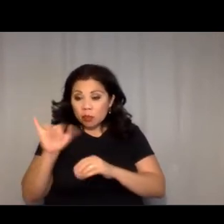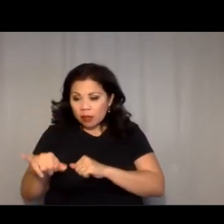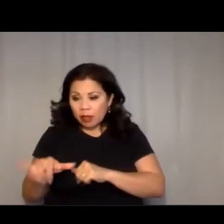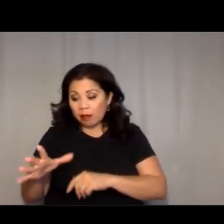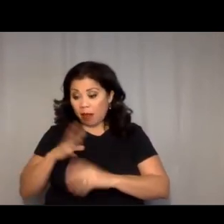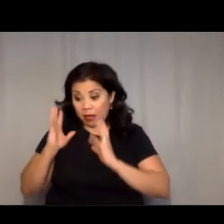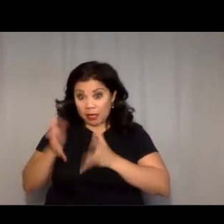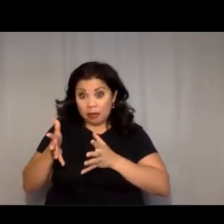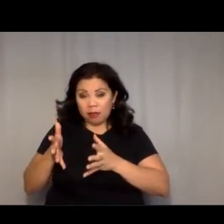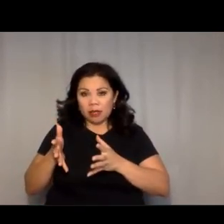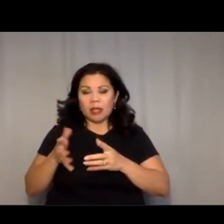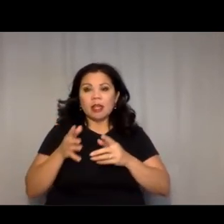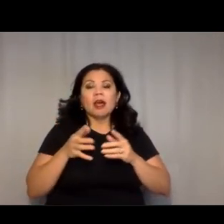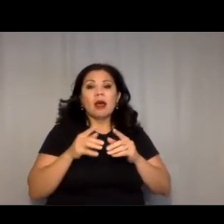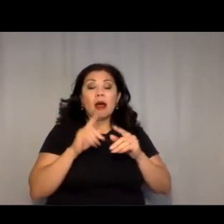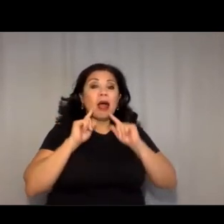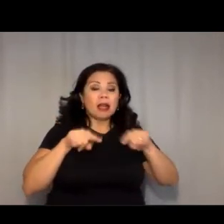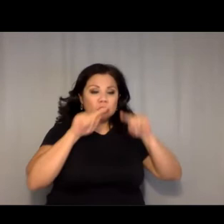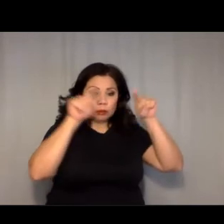answer so I can see your work.